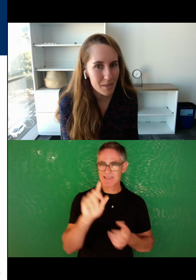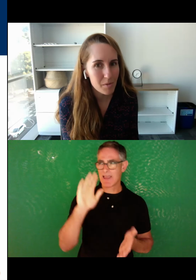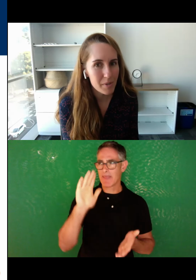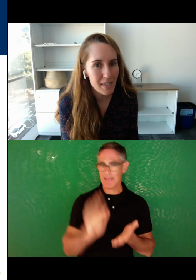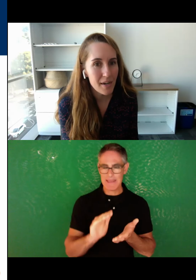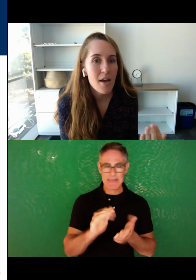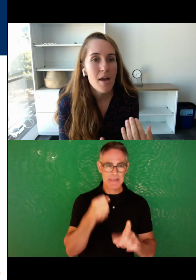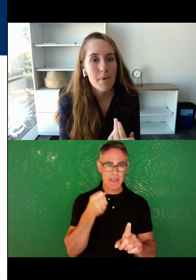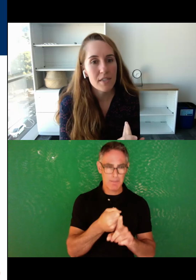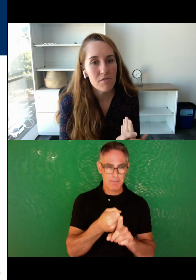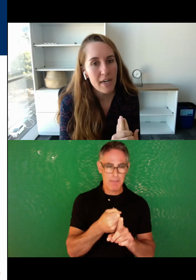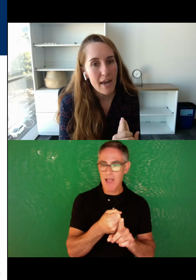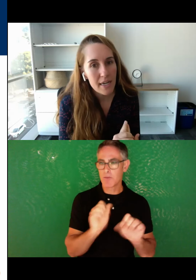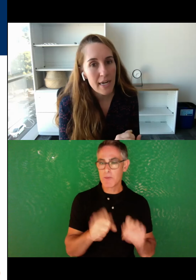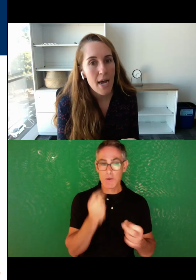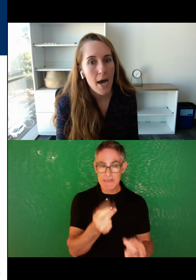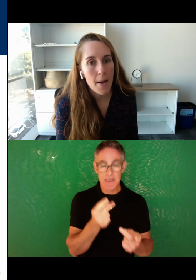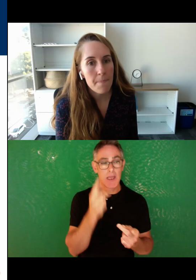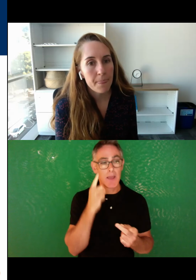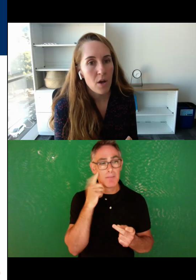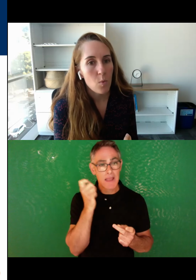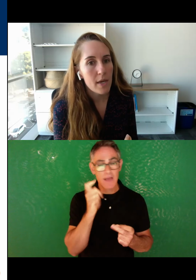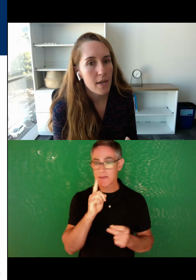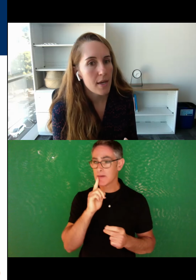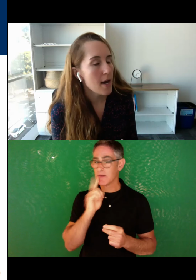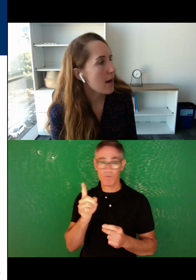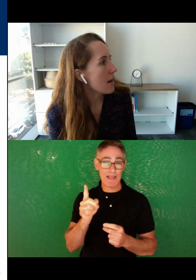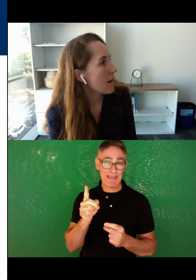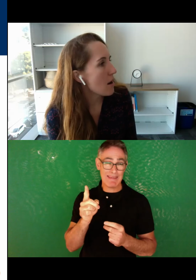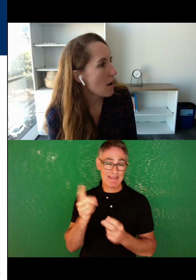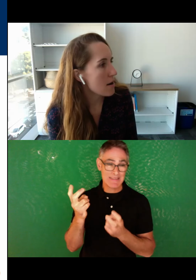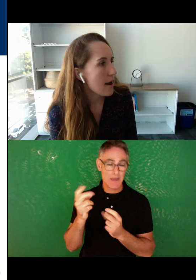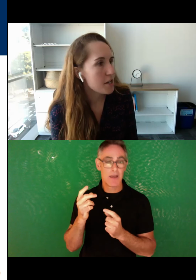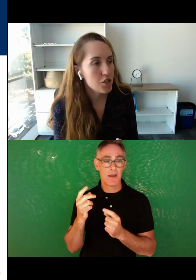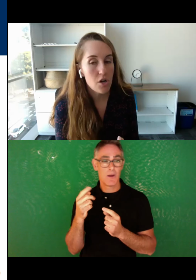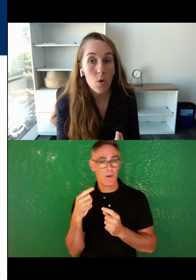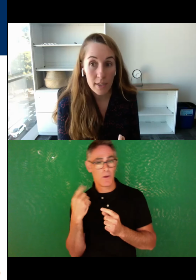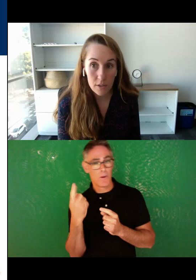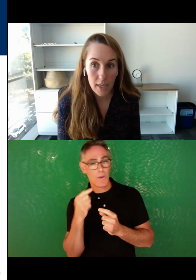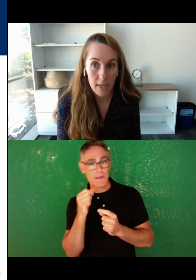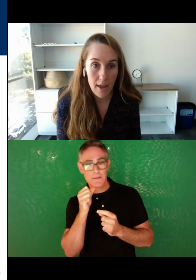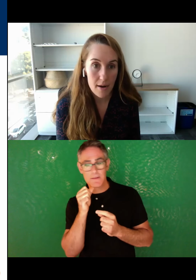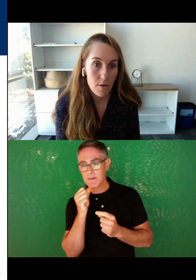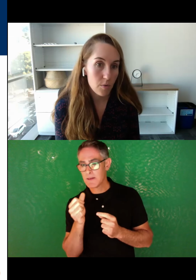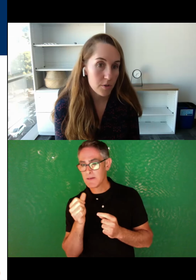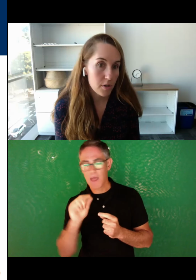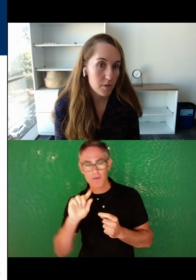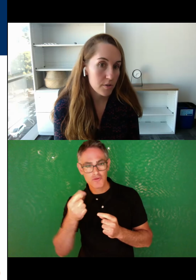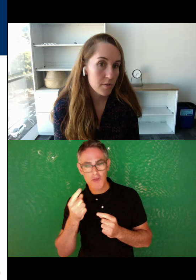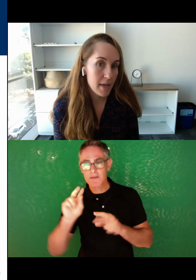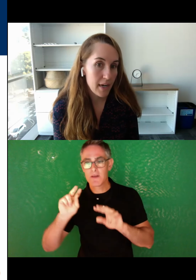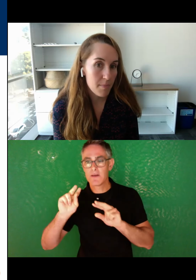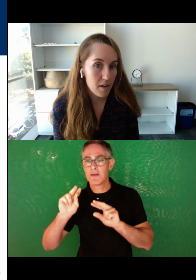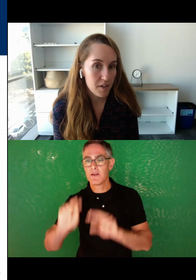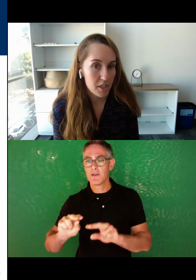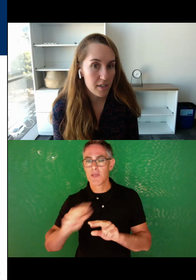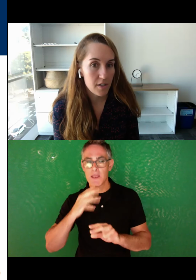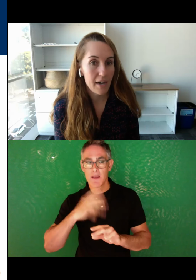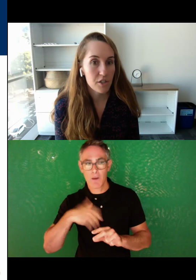we could possibly be seeing, because in reality, we are not only looking at older adults or